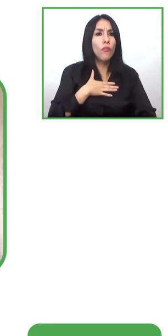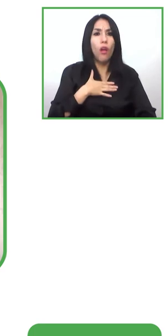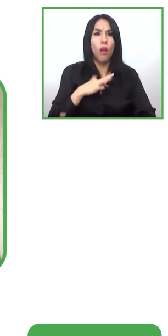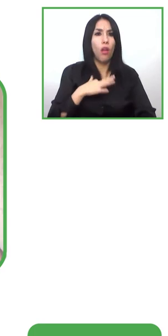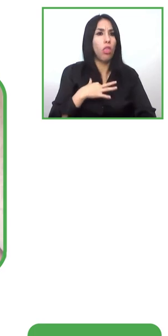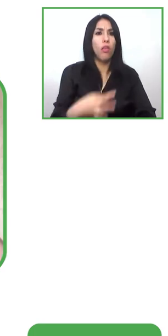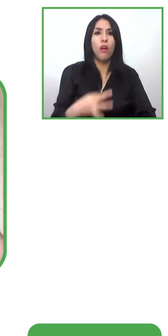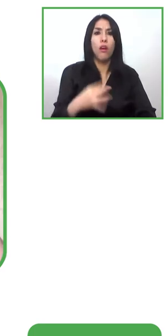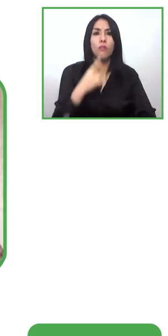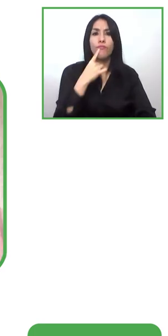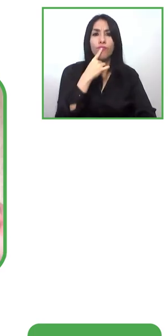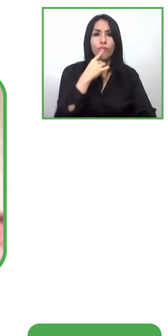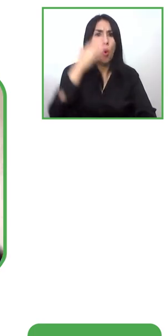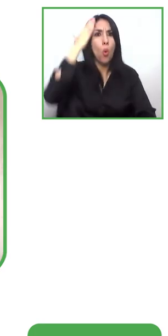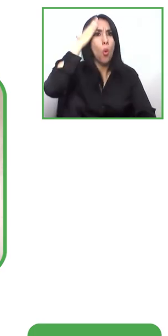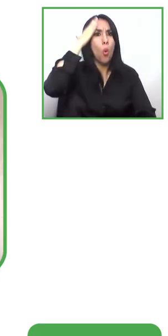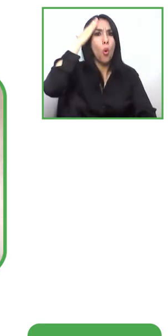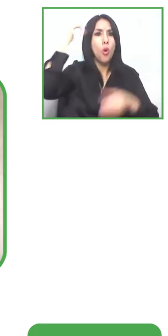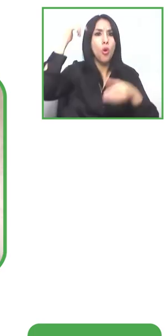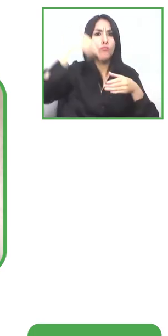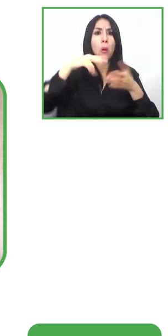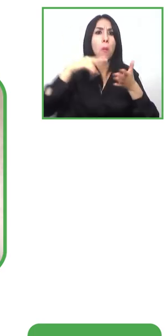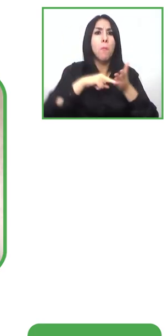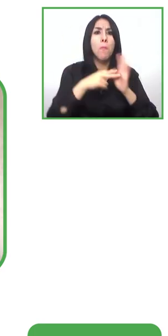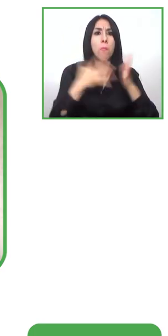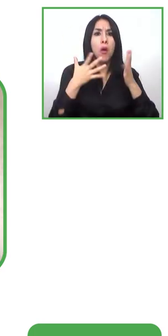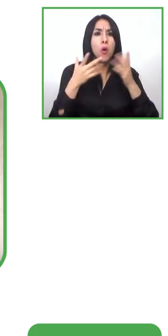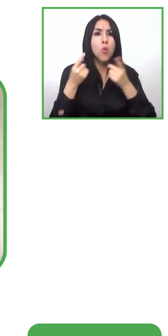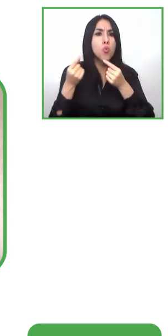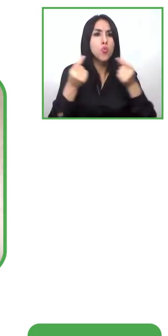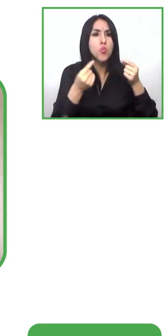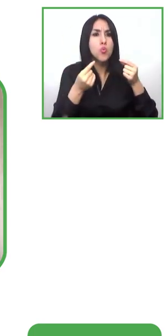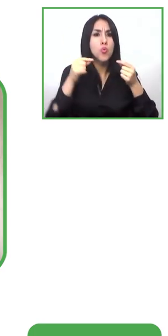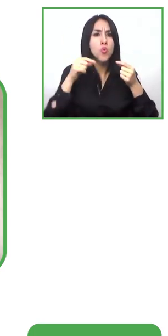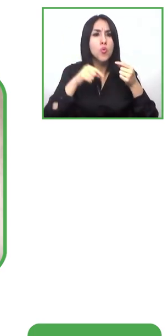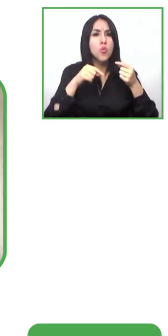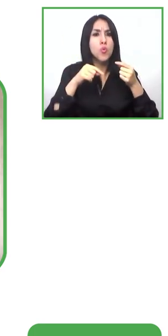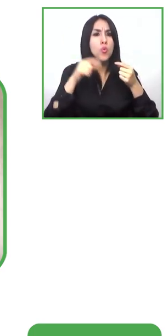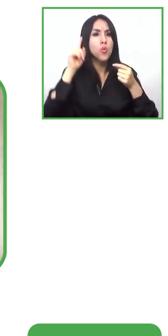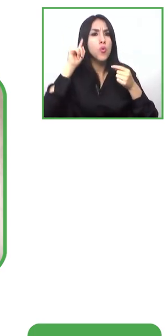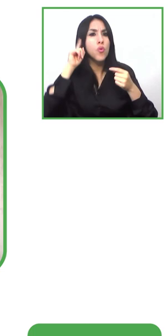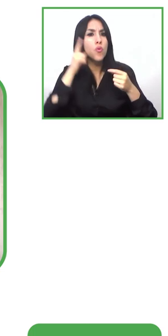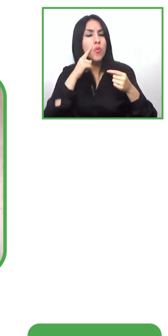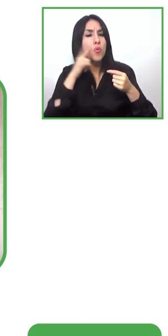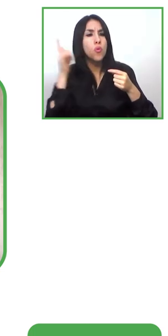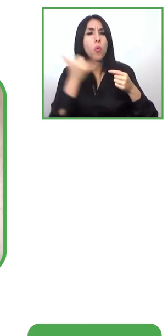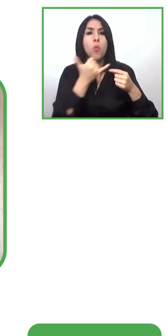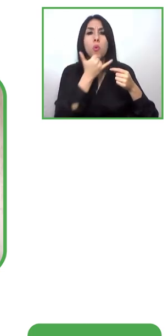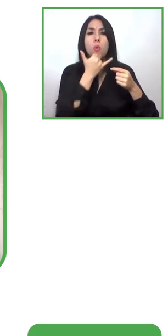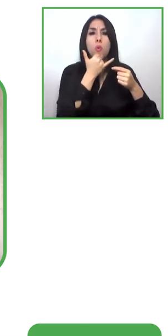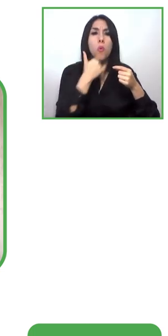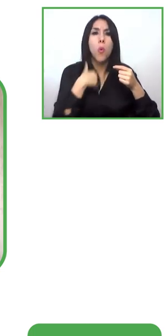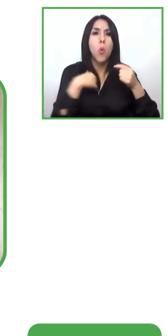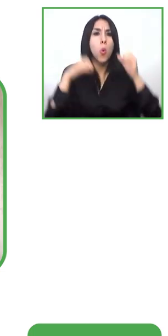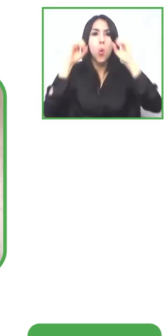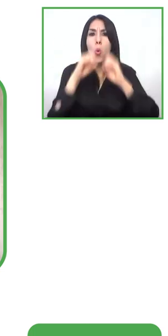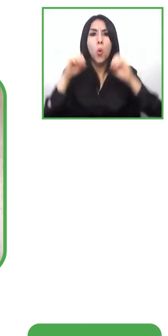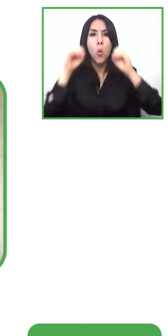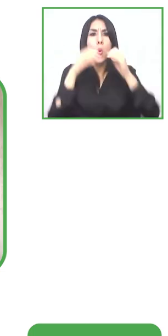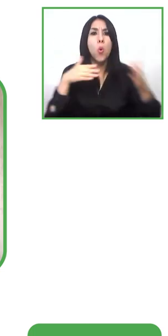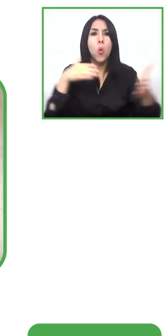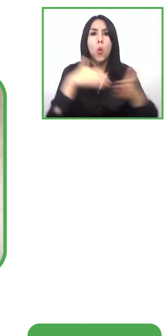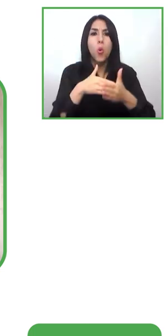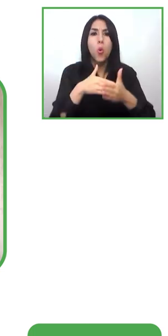coffee isn't a taste in a cup. When a customer gets a cup of coffee and it tastes excellent, and they know that a deaf person was the